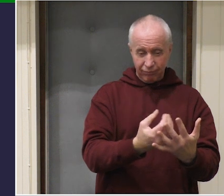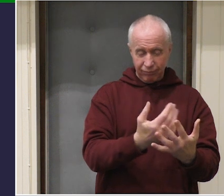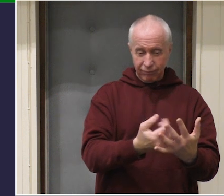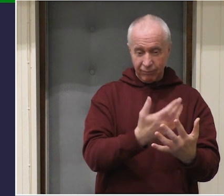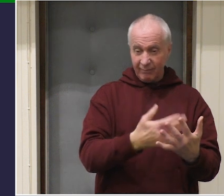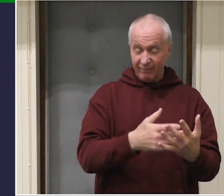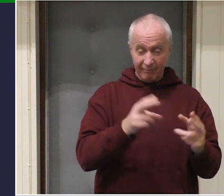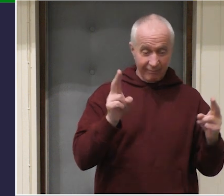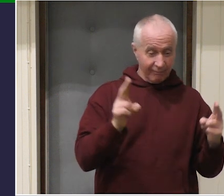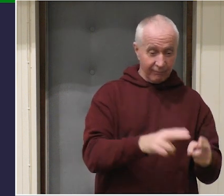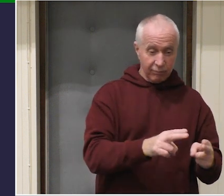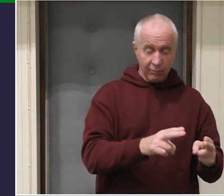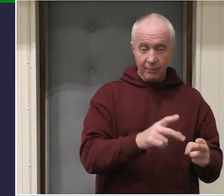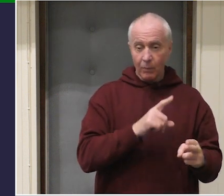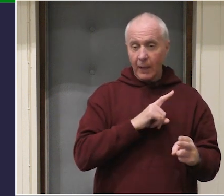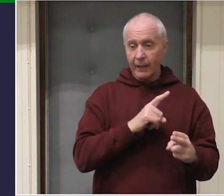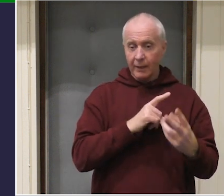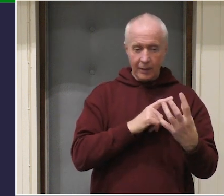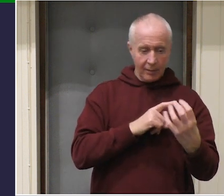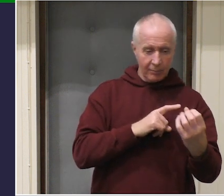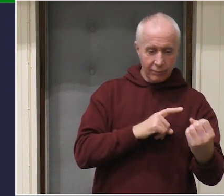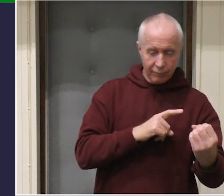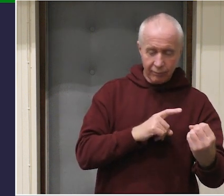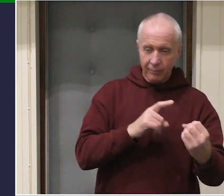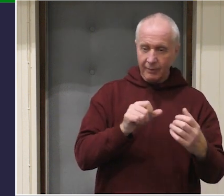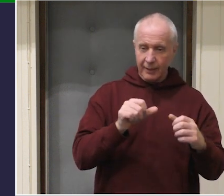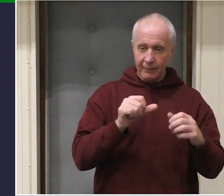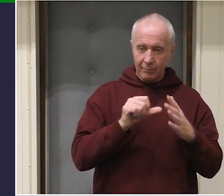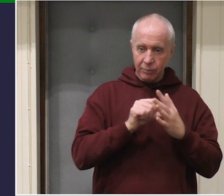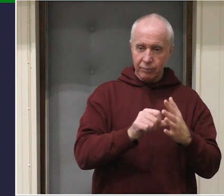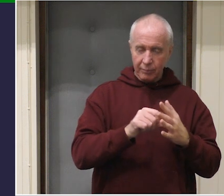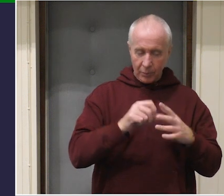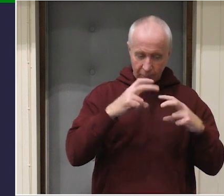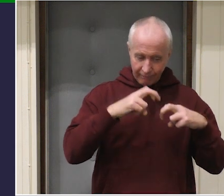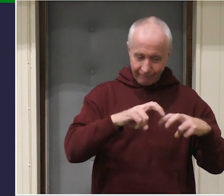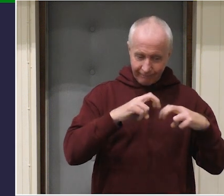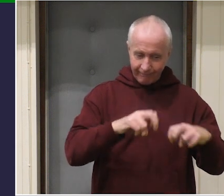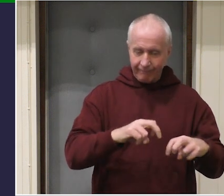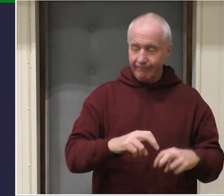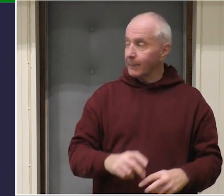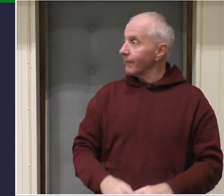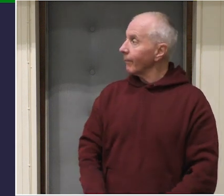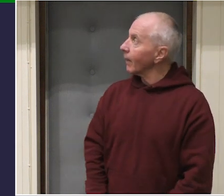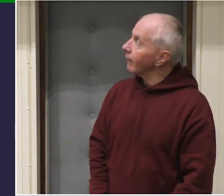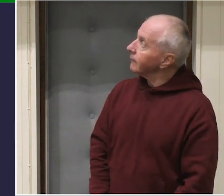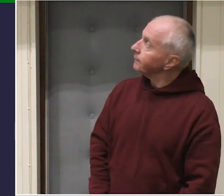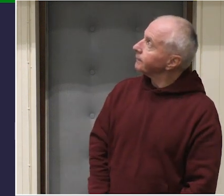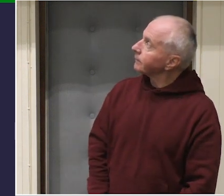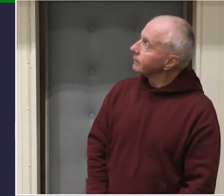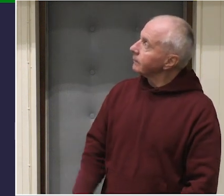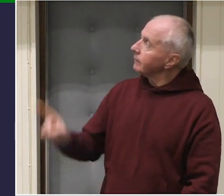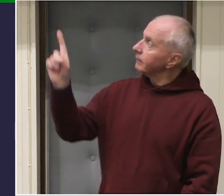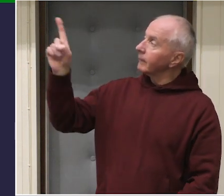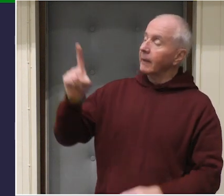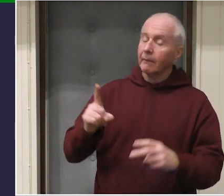those either because they're intrinsically faint and because they're difficult to study because of magnetic activity. If we go up here, we've got all the